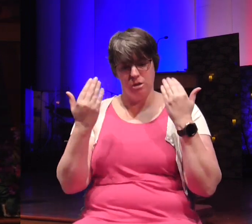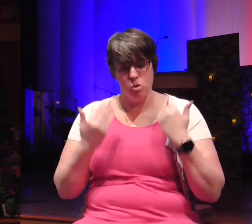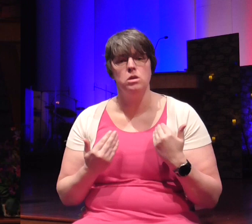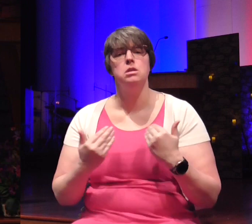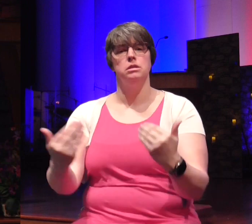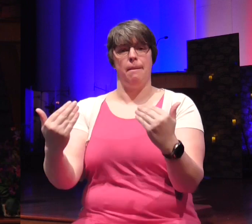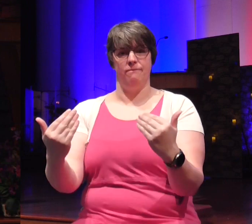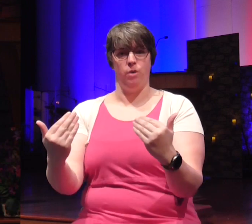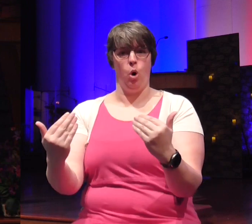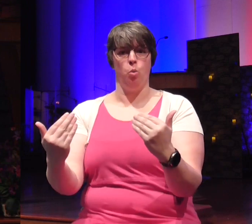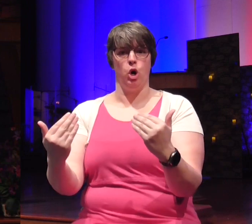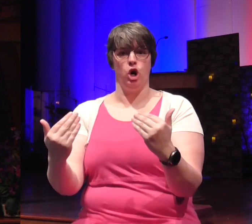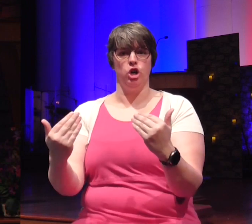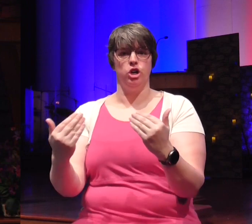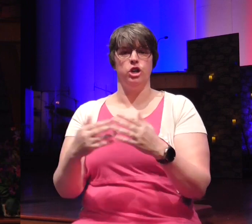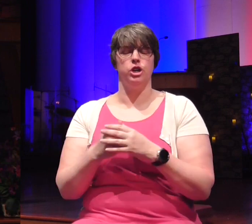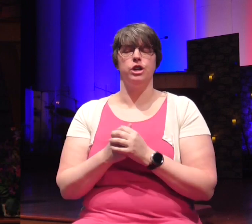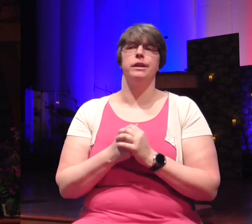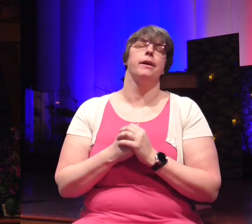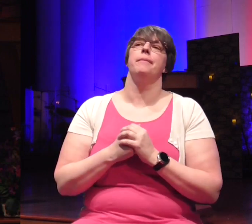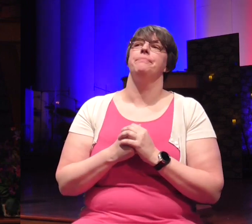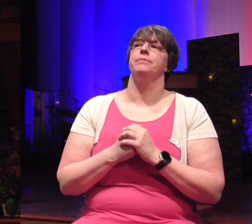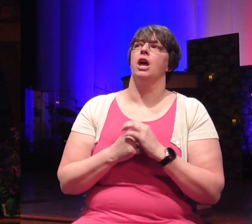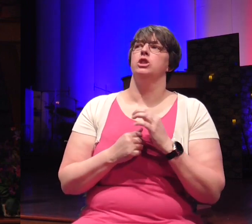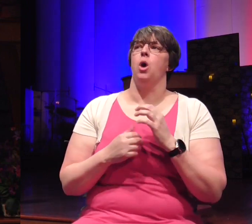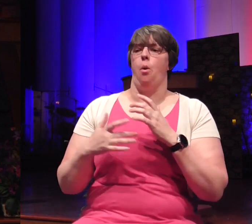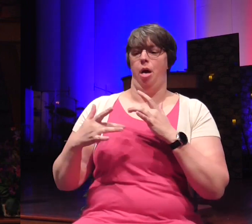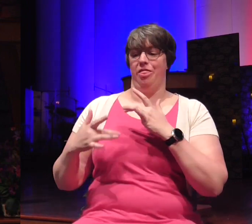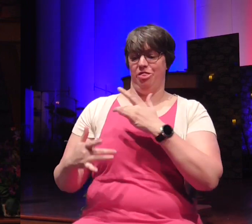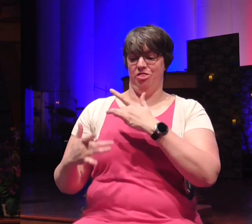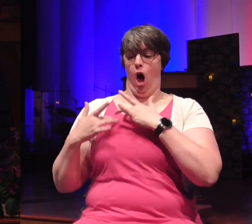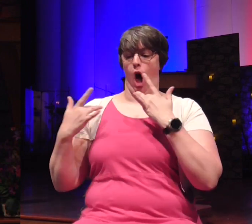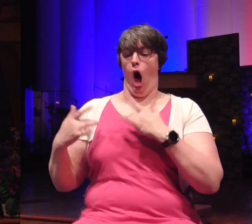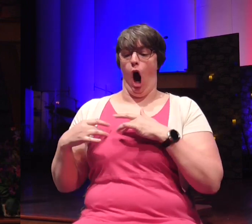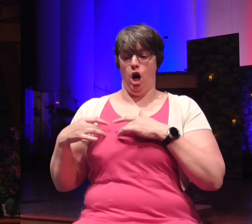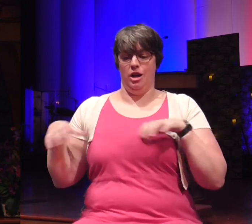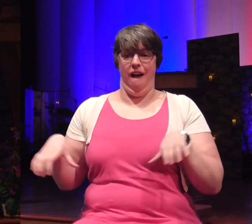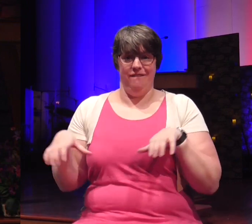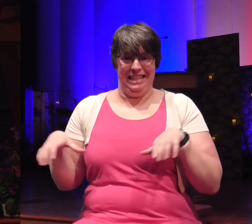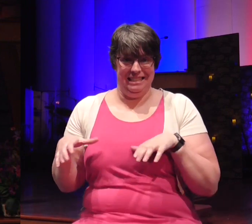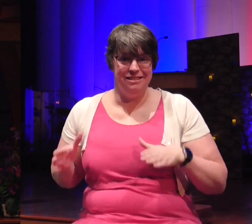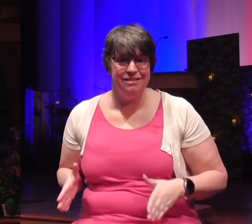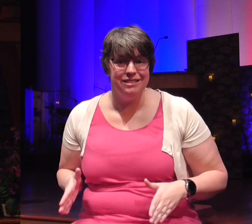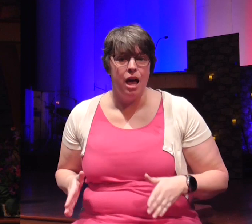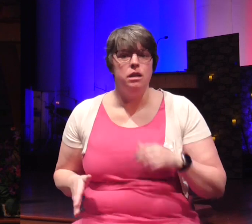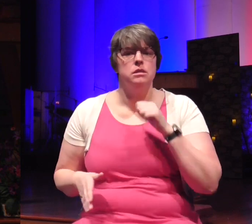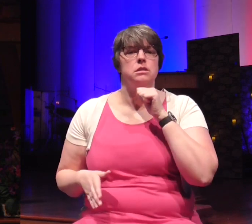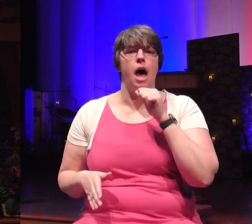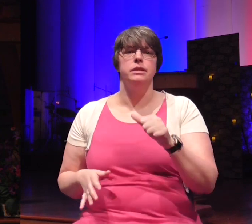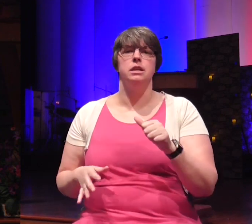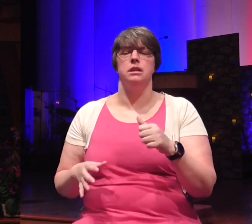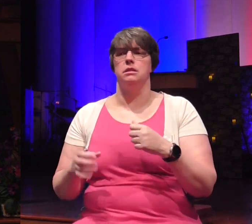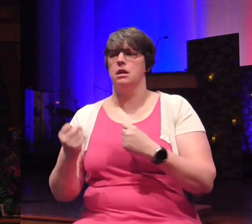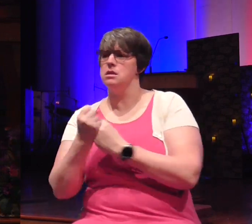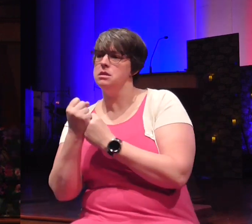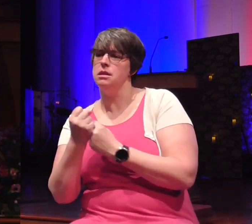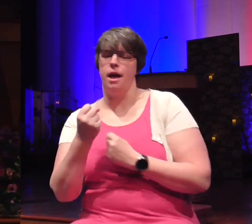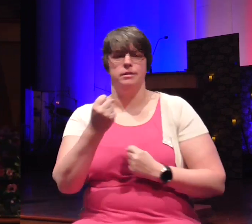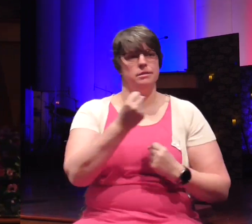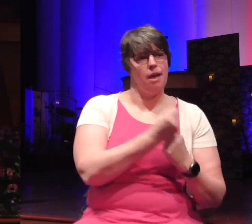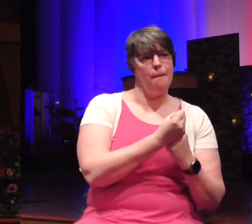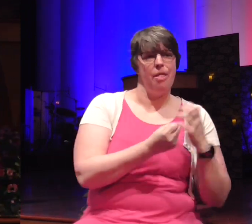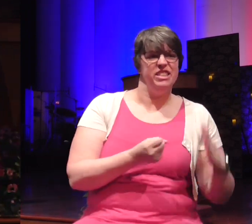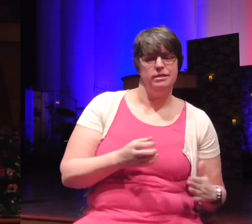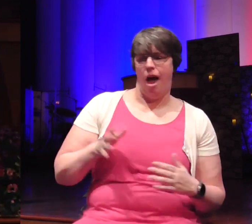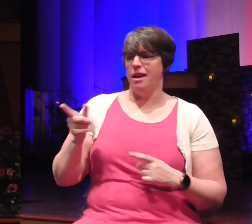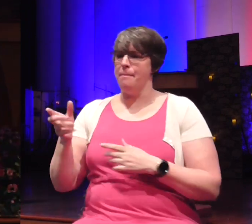step forward in this way. You see, the heartivist doesn't take sides. Say, oh, I'm going to get on this side and battle with this side. The